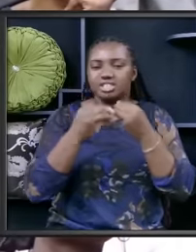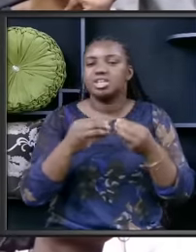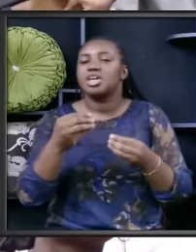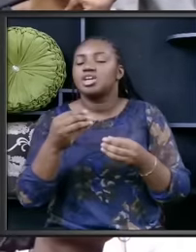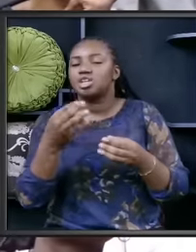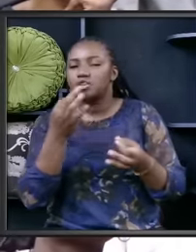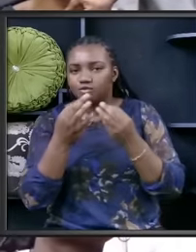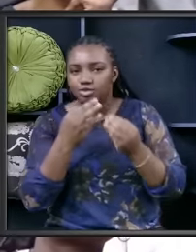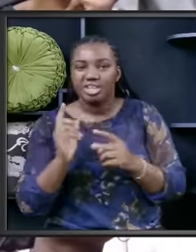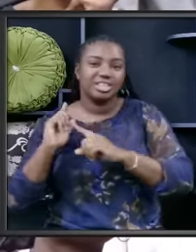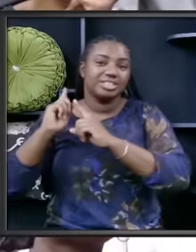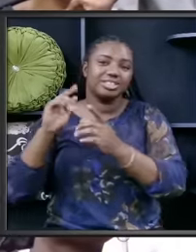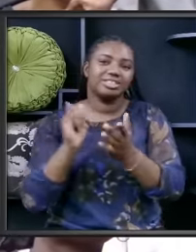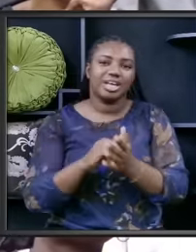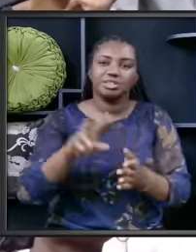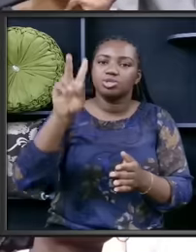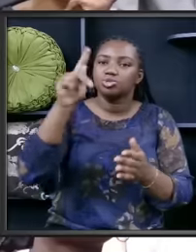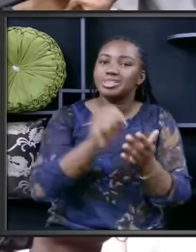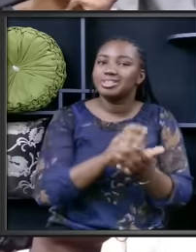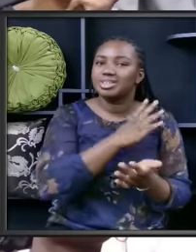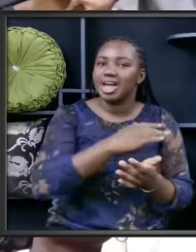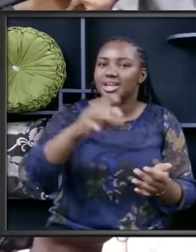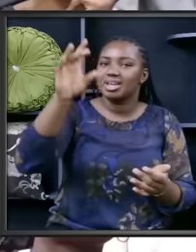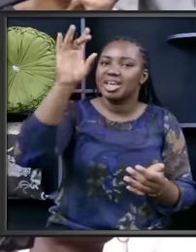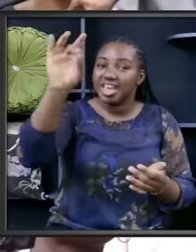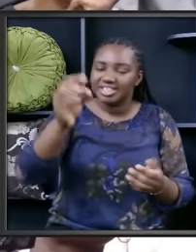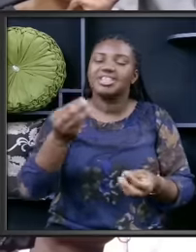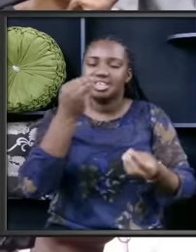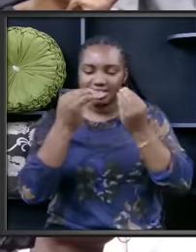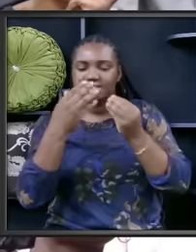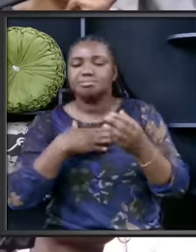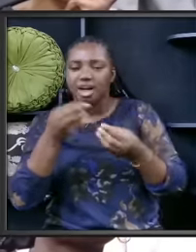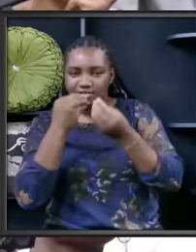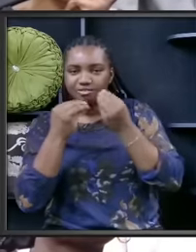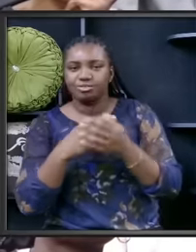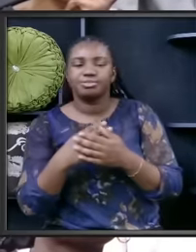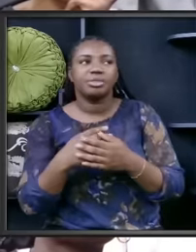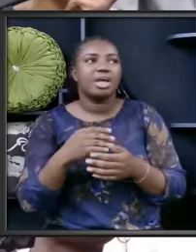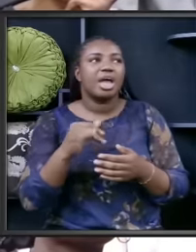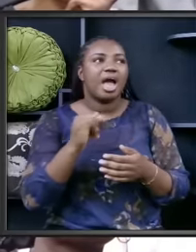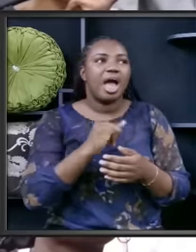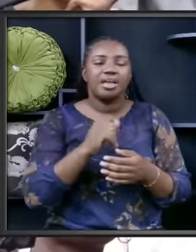2007, 2008, I no kill him. He chop my food 3 times daily. Till